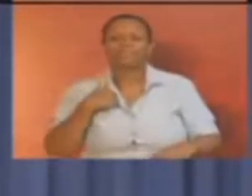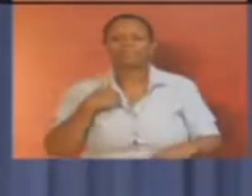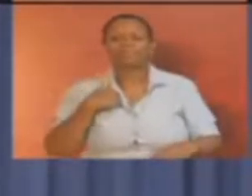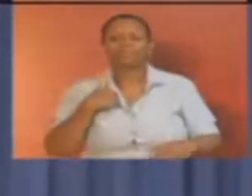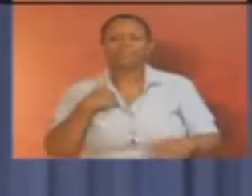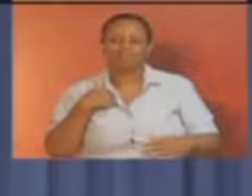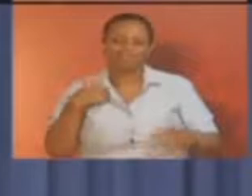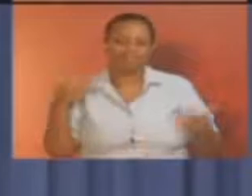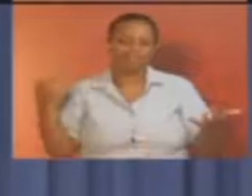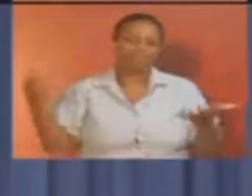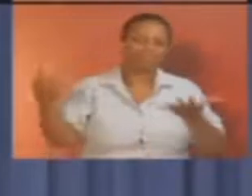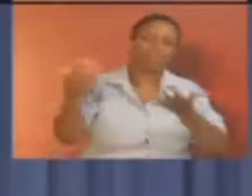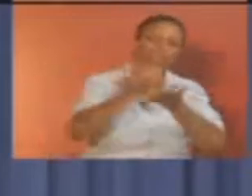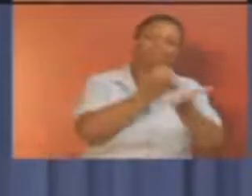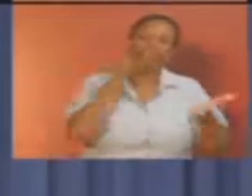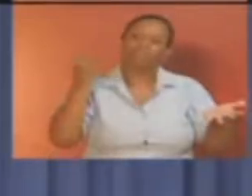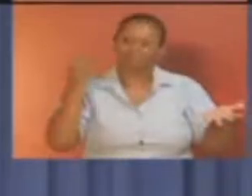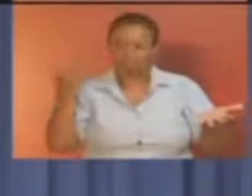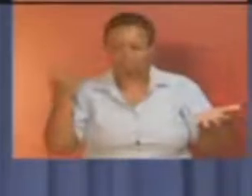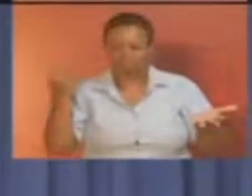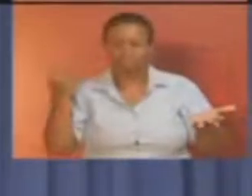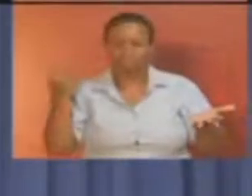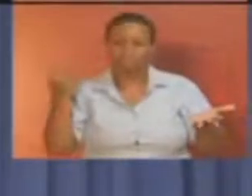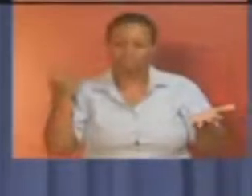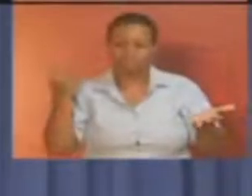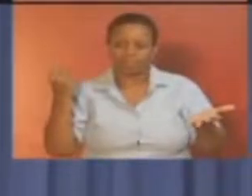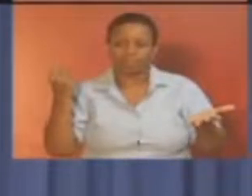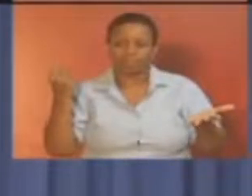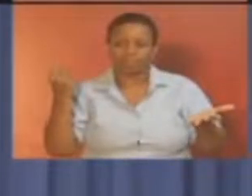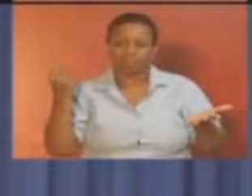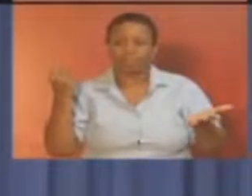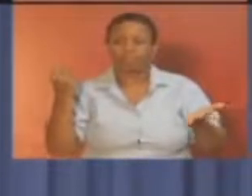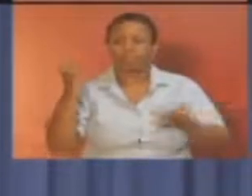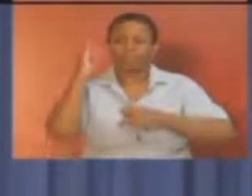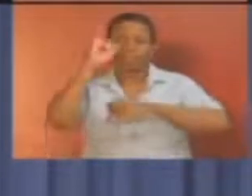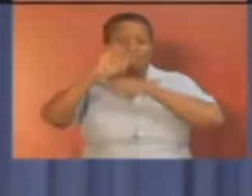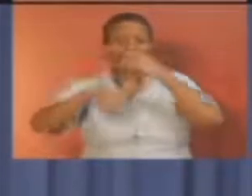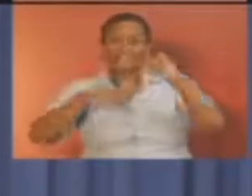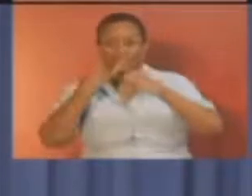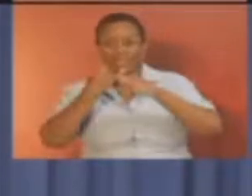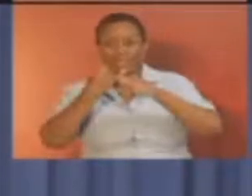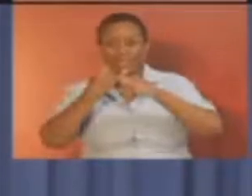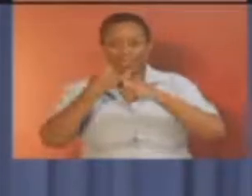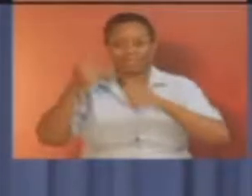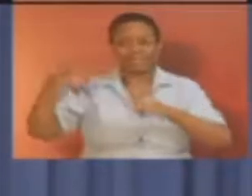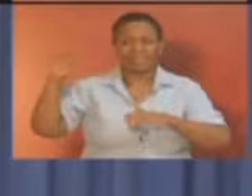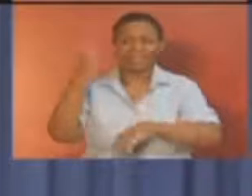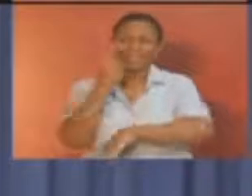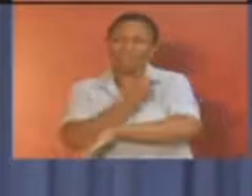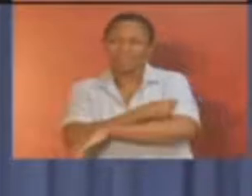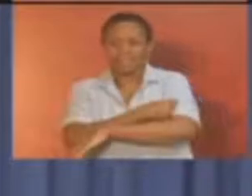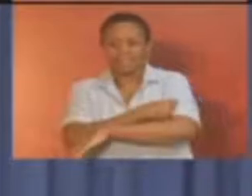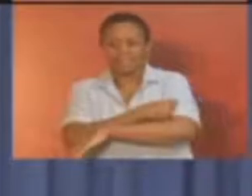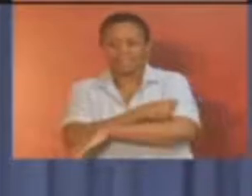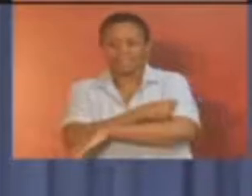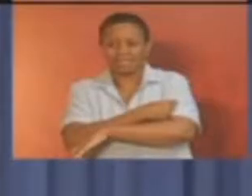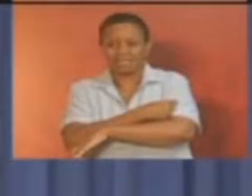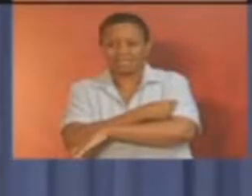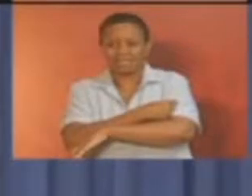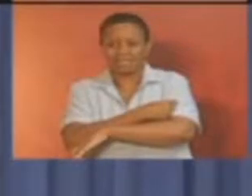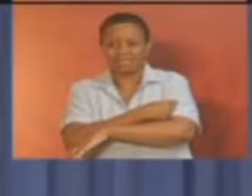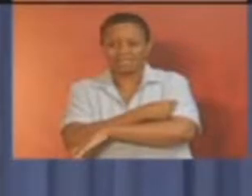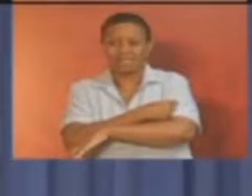prey to the handling of the vaccines internationally because what was supposed to come to the COVAX never